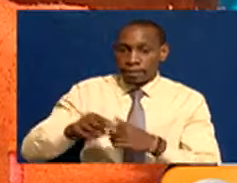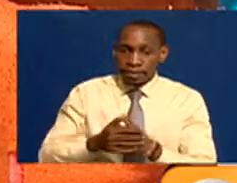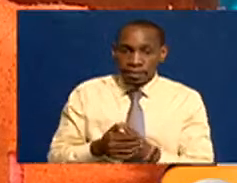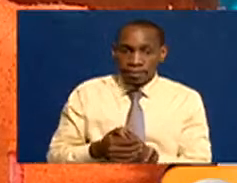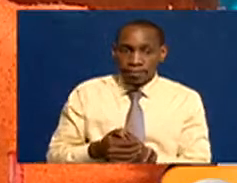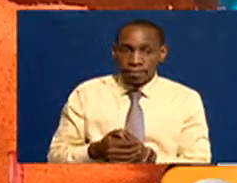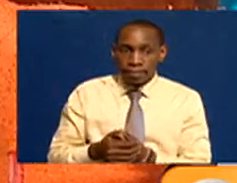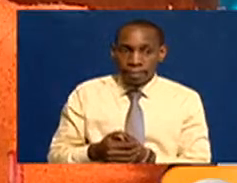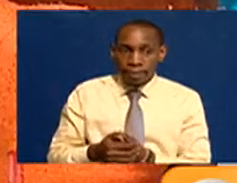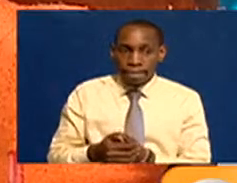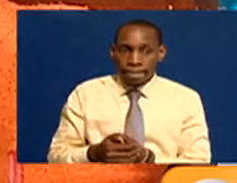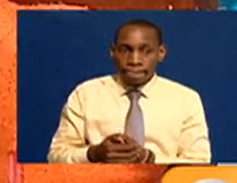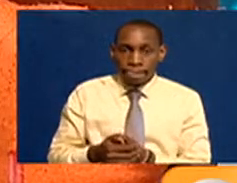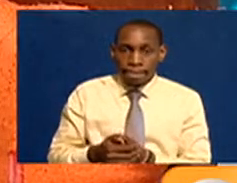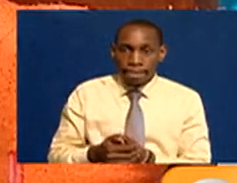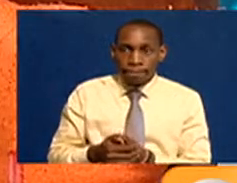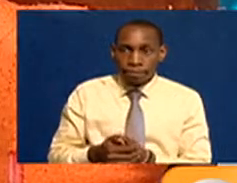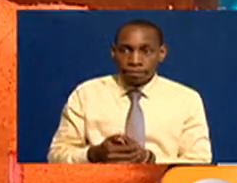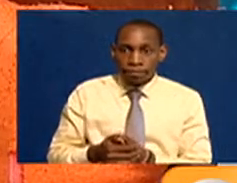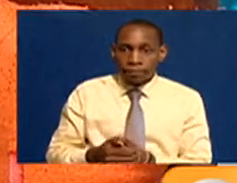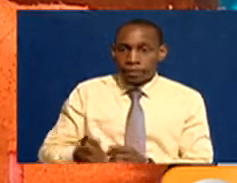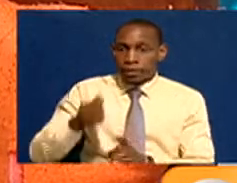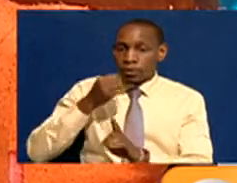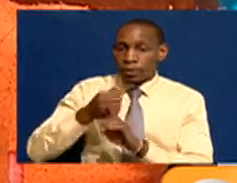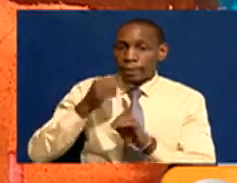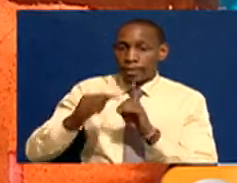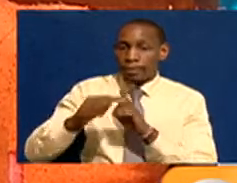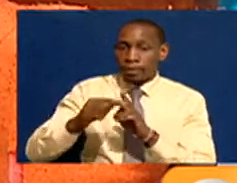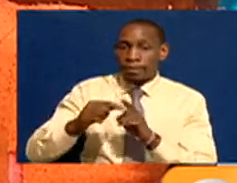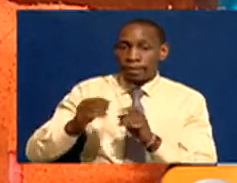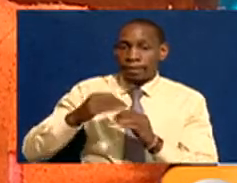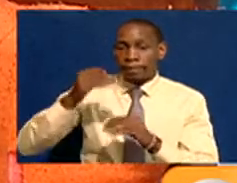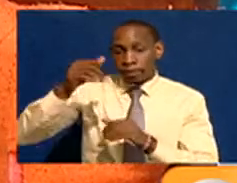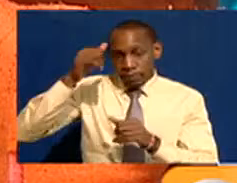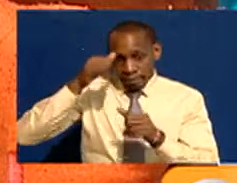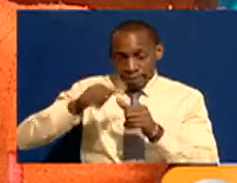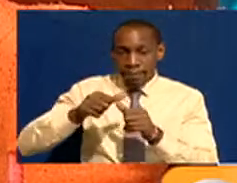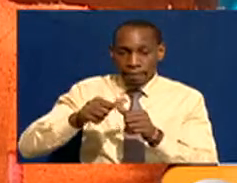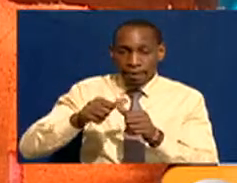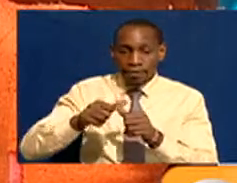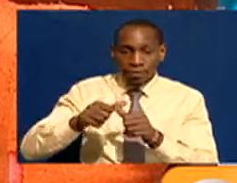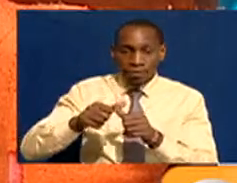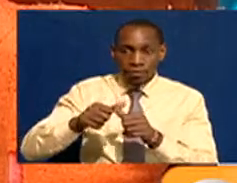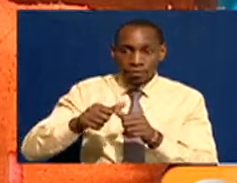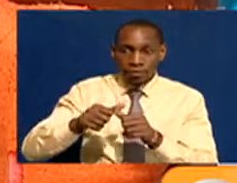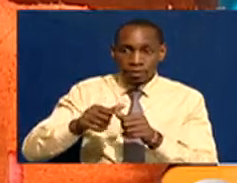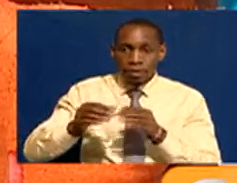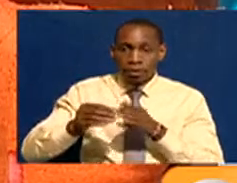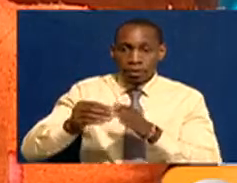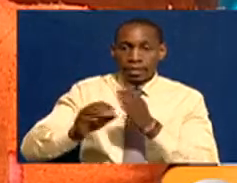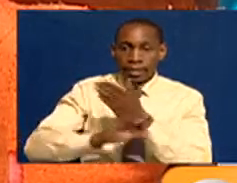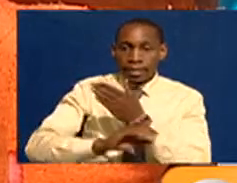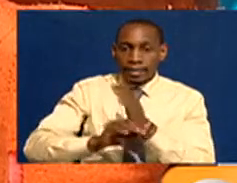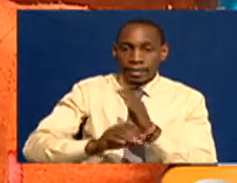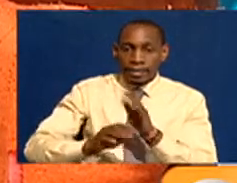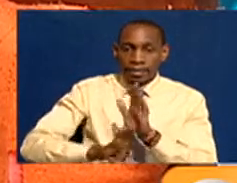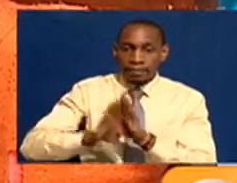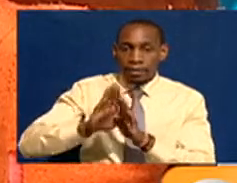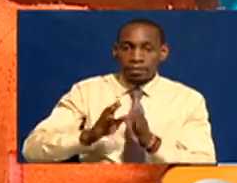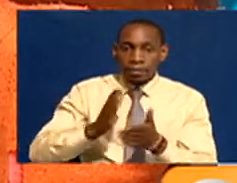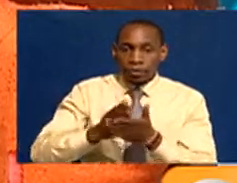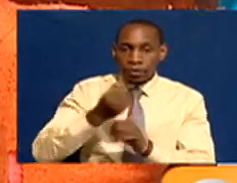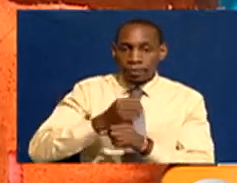very good legacy that other people will pick from where we will live to take our country forward and make it really,